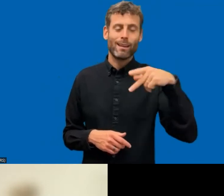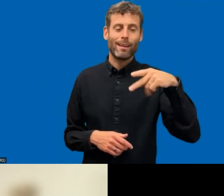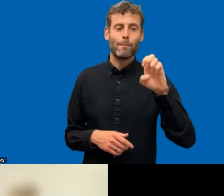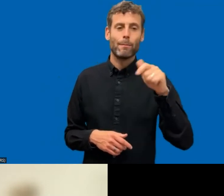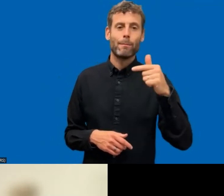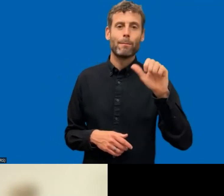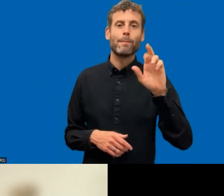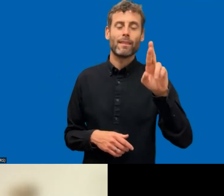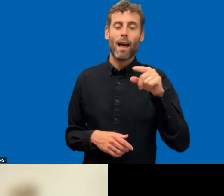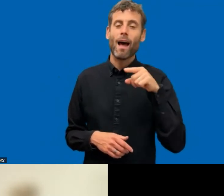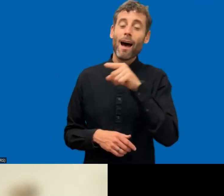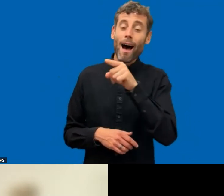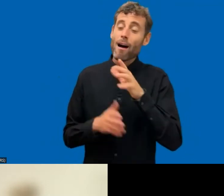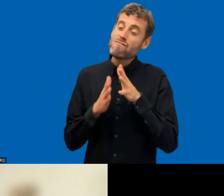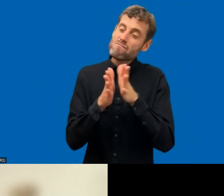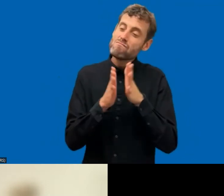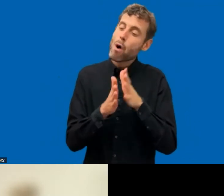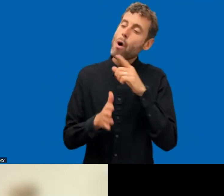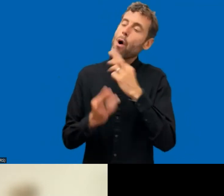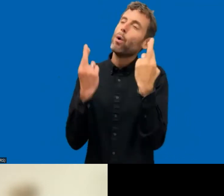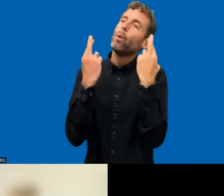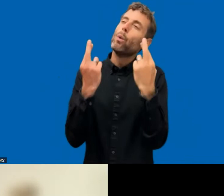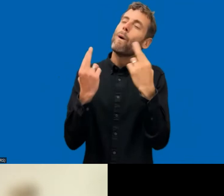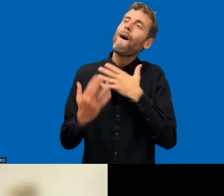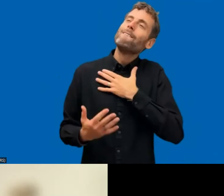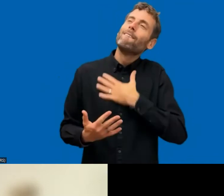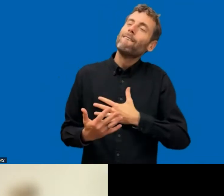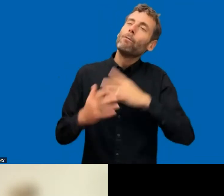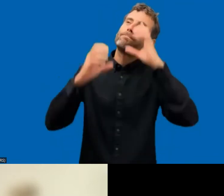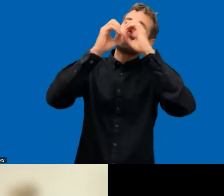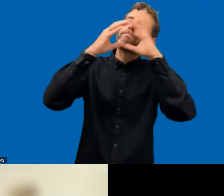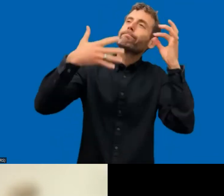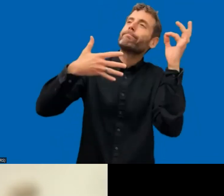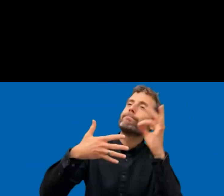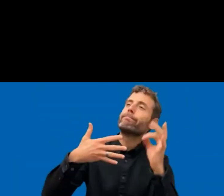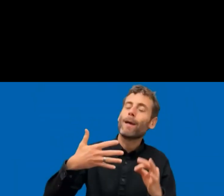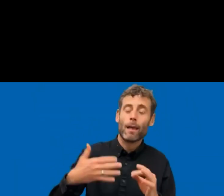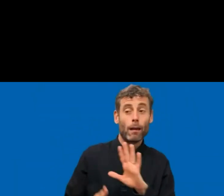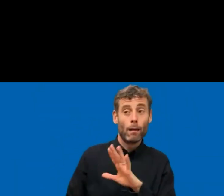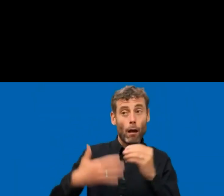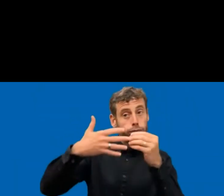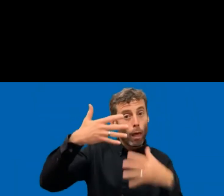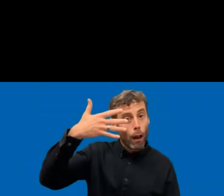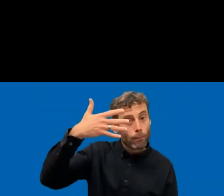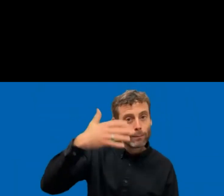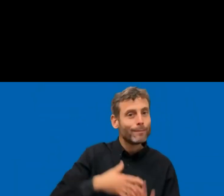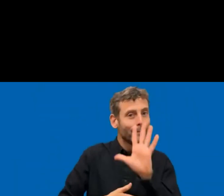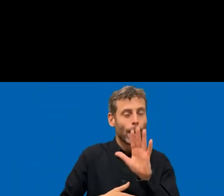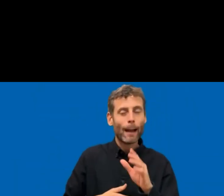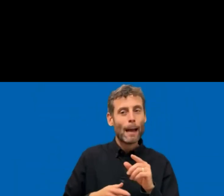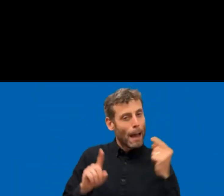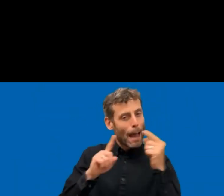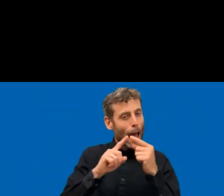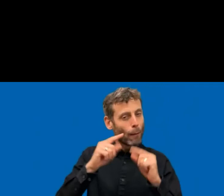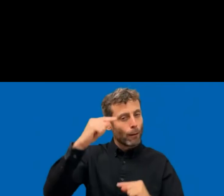of highlights from your wish list. How can we make sure that the standards in general are more used and useful? First